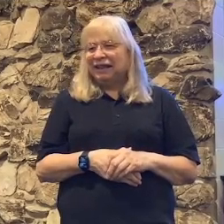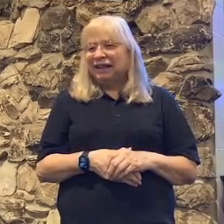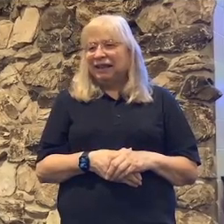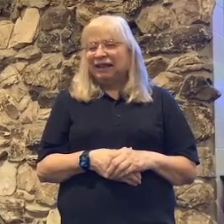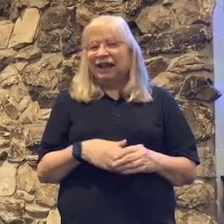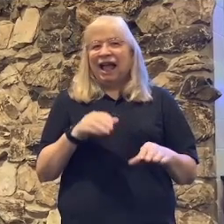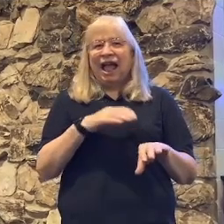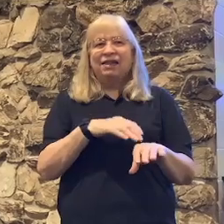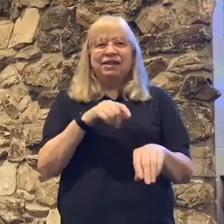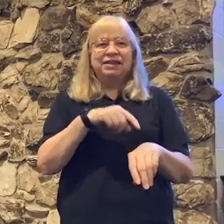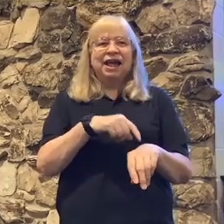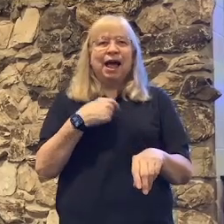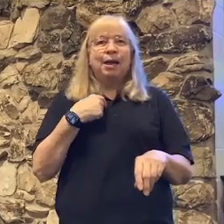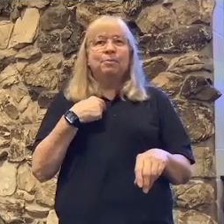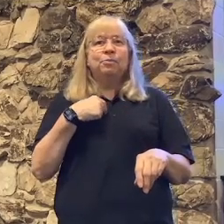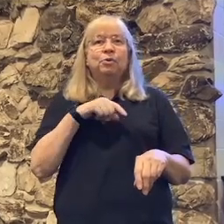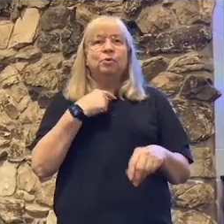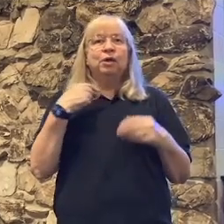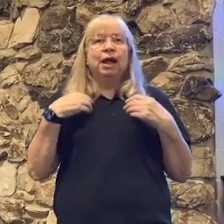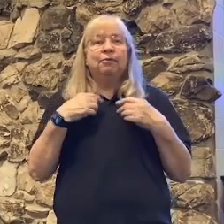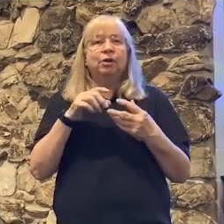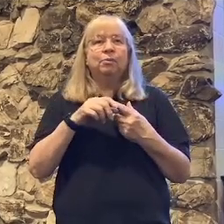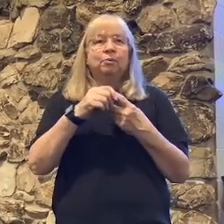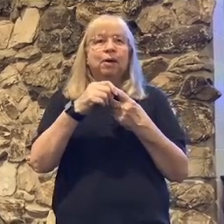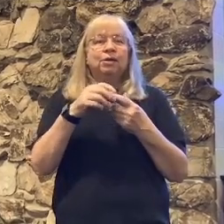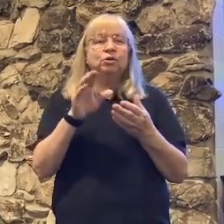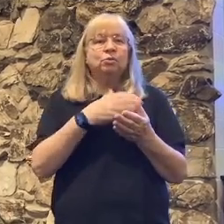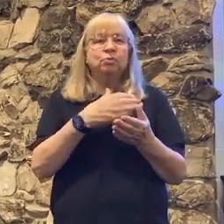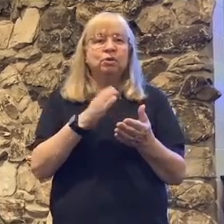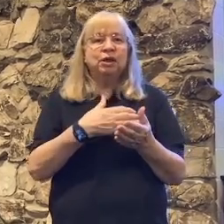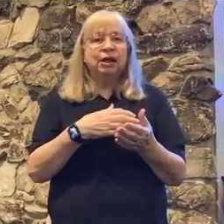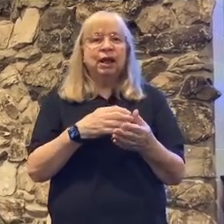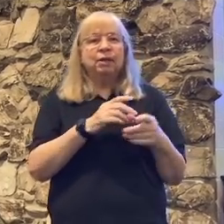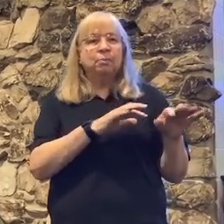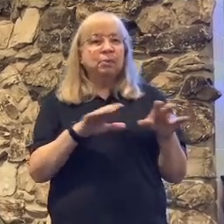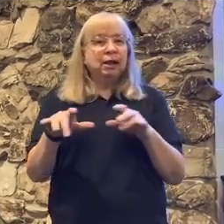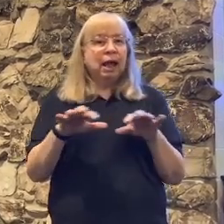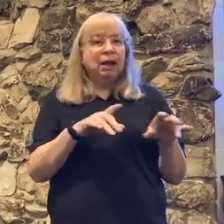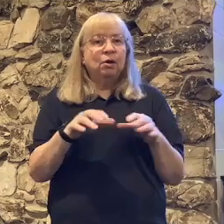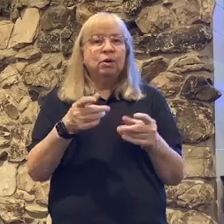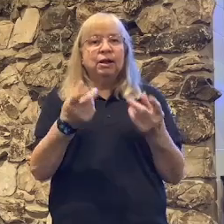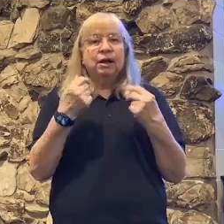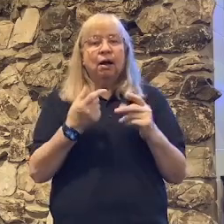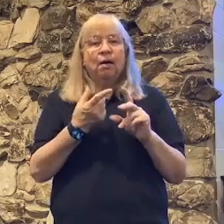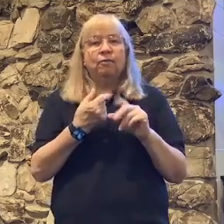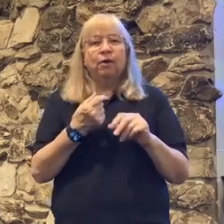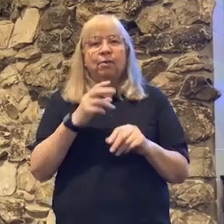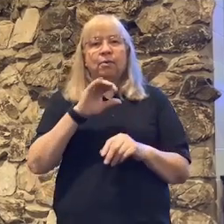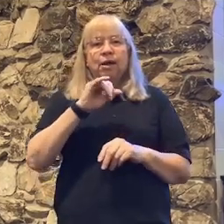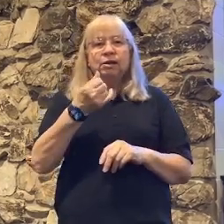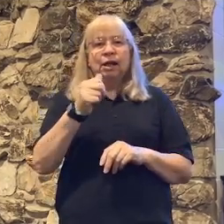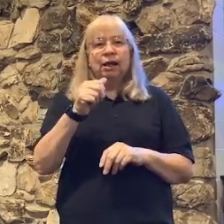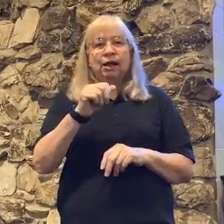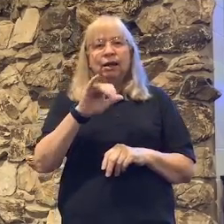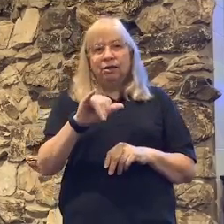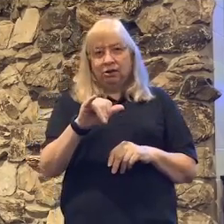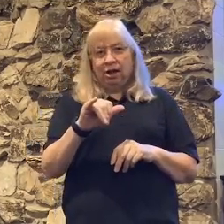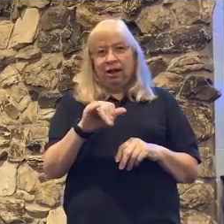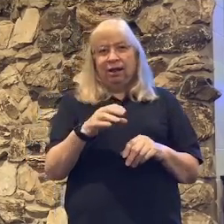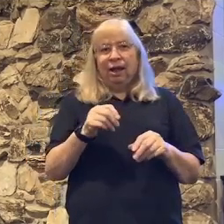At this time, I believe we have some special music, and our special music comes from Jay himself.